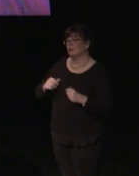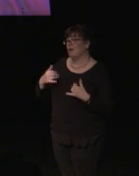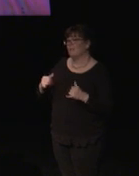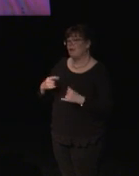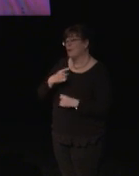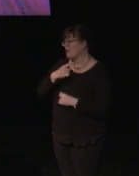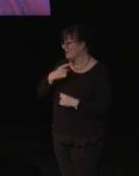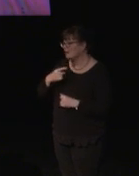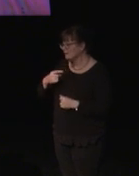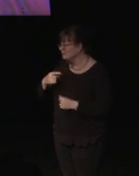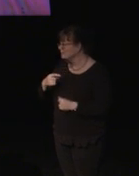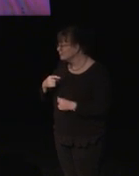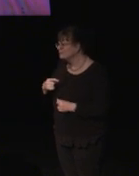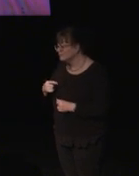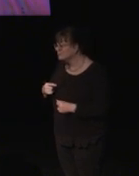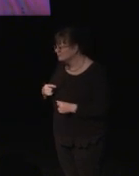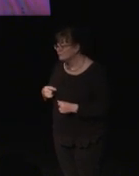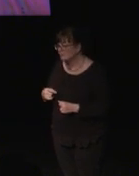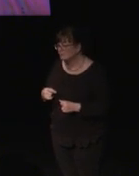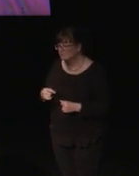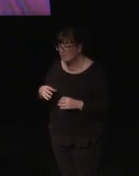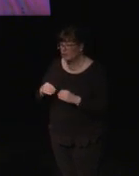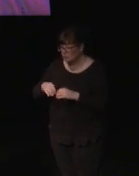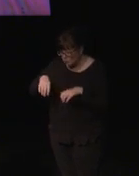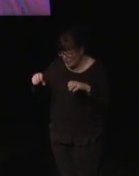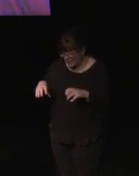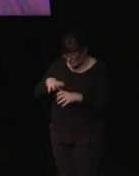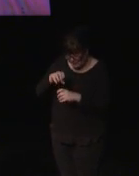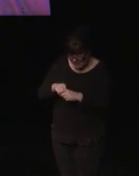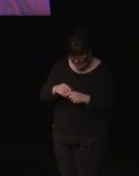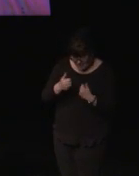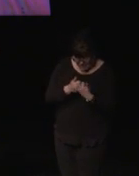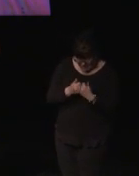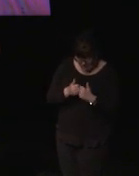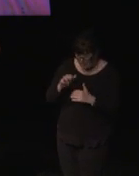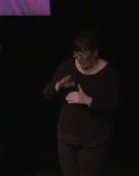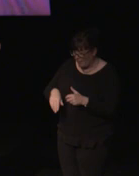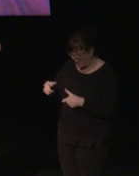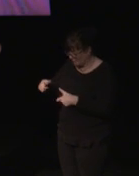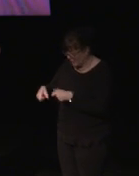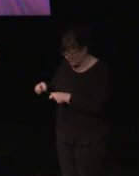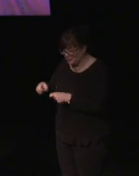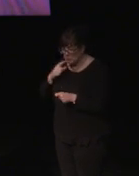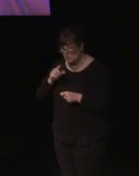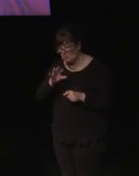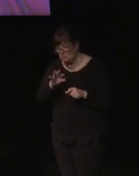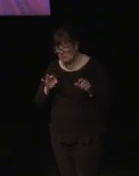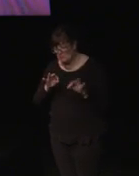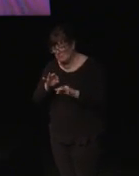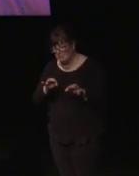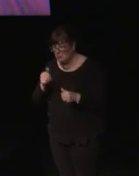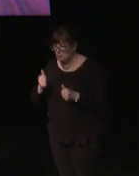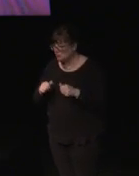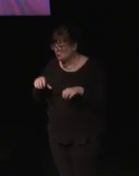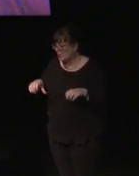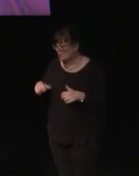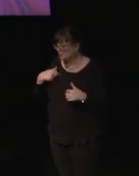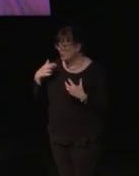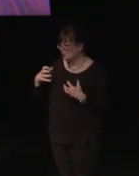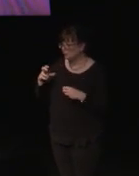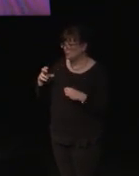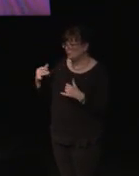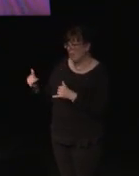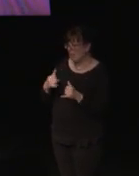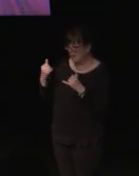control remapping. There are more actions in the game than there are buttons on the controller, so you can give choice, right? You can basically say what you want to choose and what you